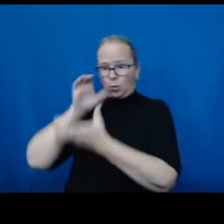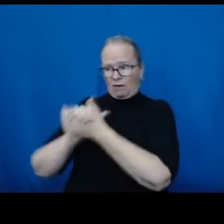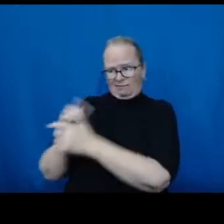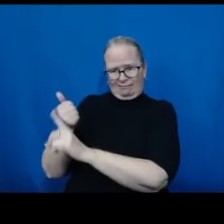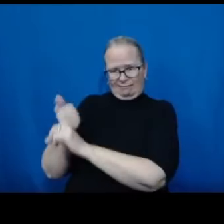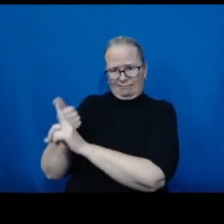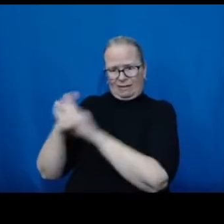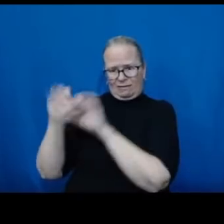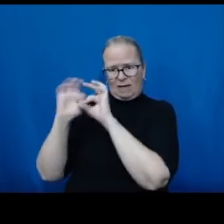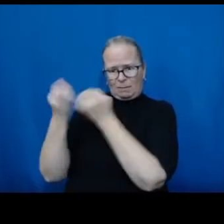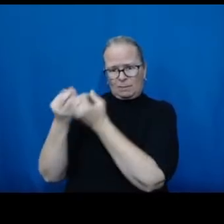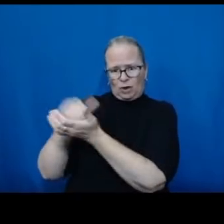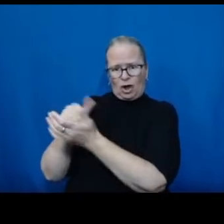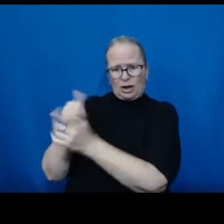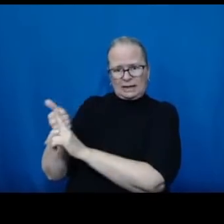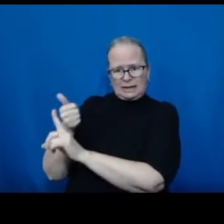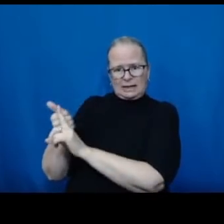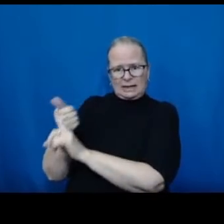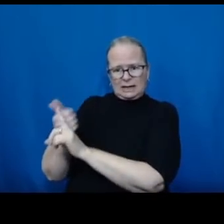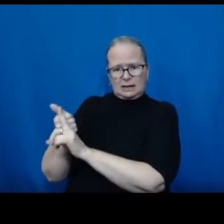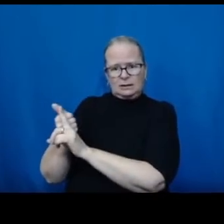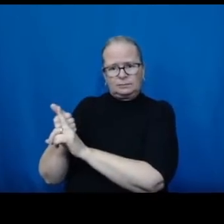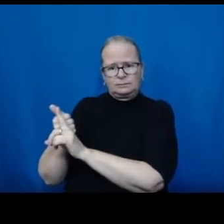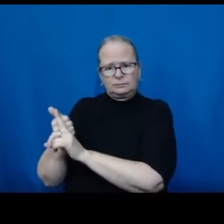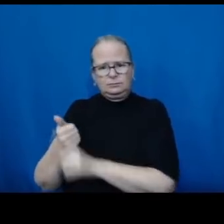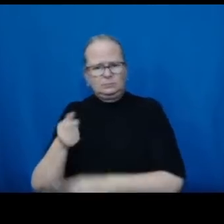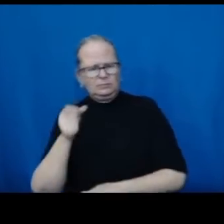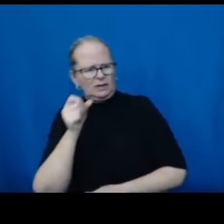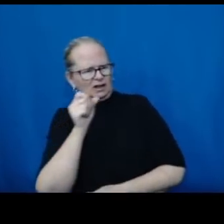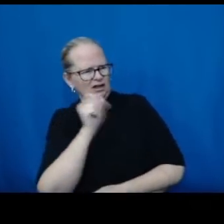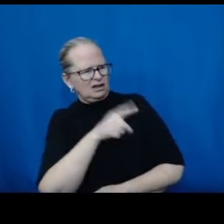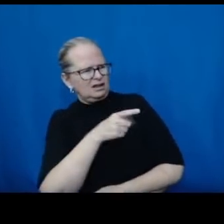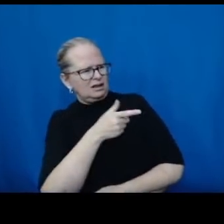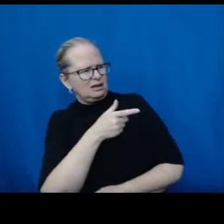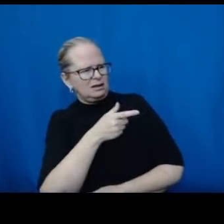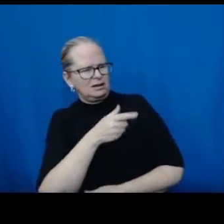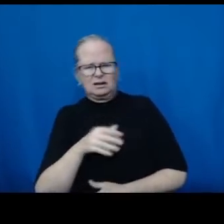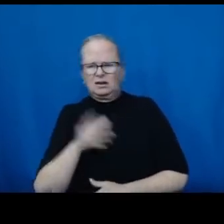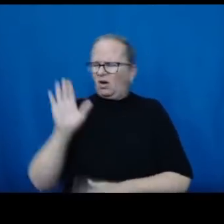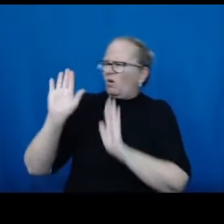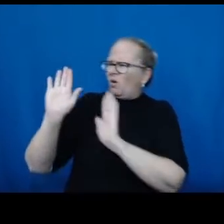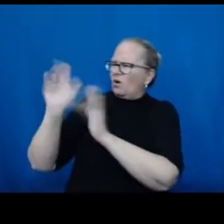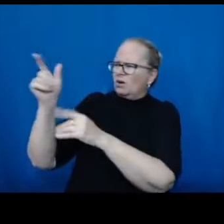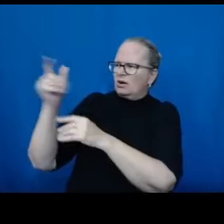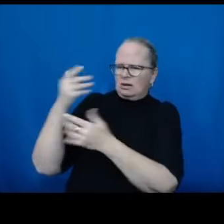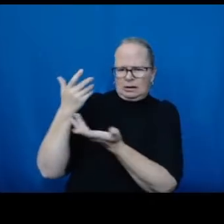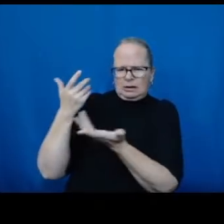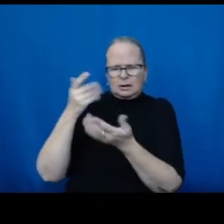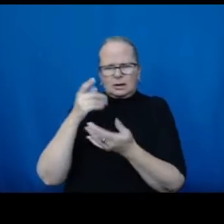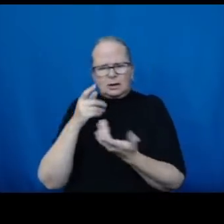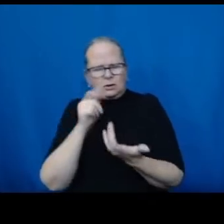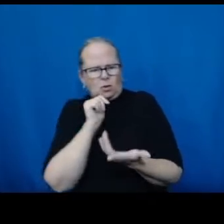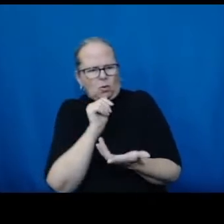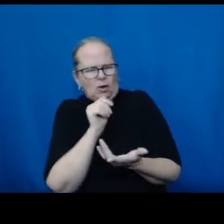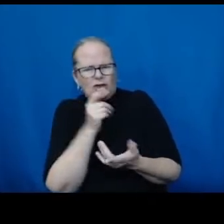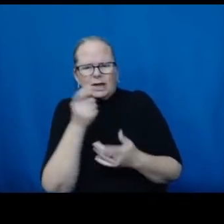about it's sort of inappropriate to ask you about your vaccination status. That's the wrong attitude, right? And I don't think, first of all, as a law professor, I